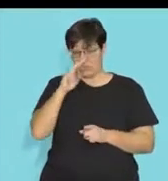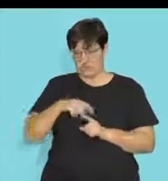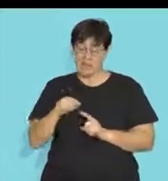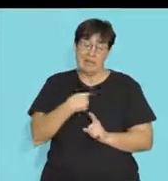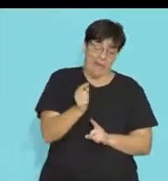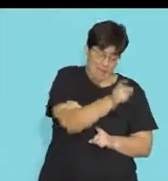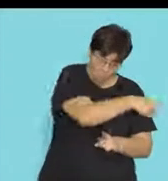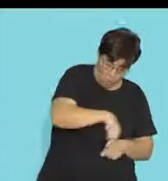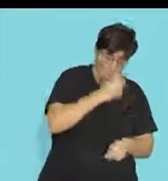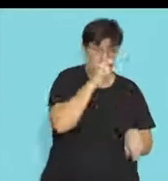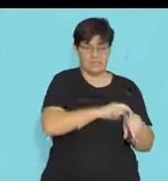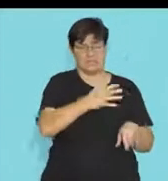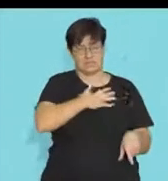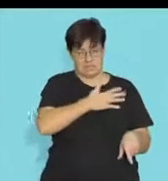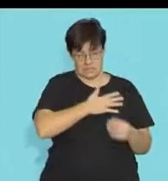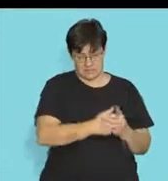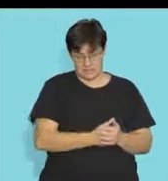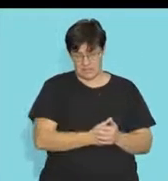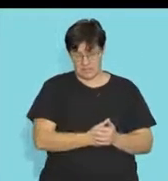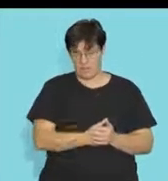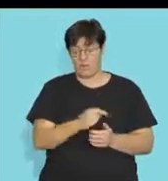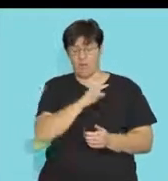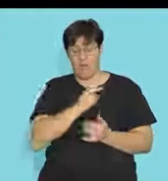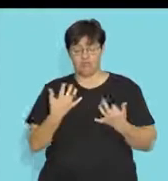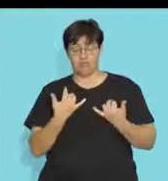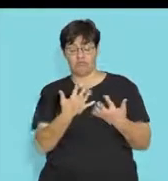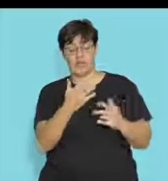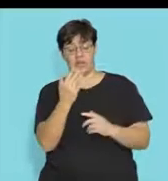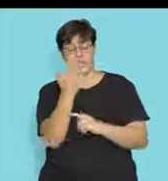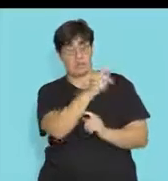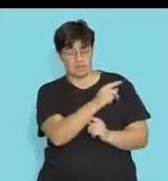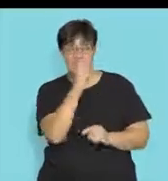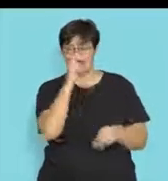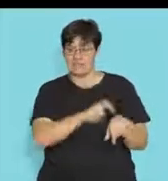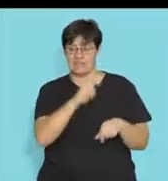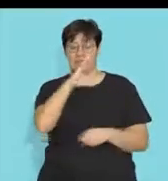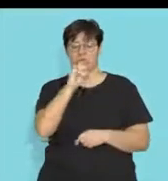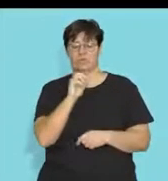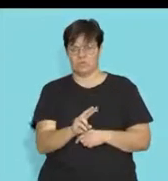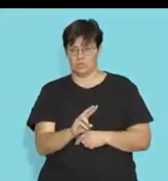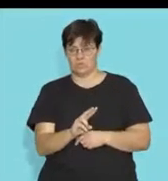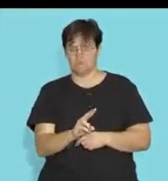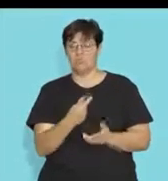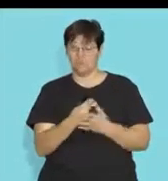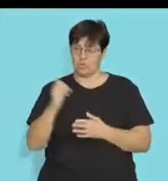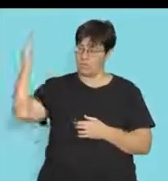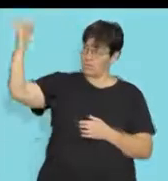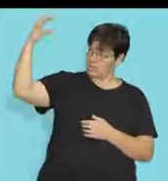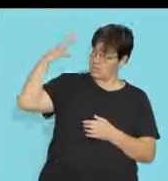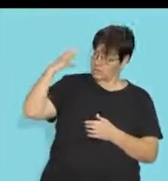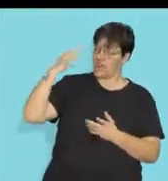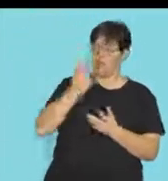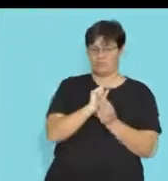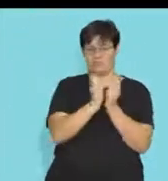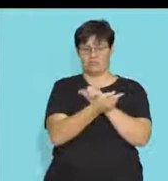for an important process called cellular respiration. However, we know that the green plants require carbon dioxide for a process